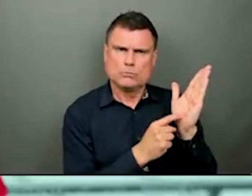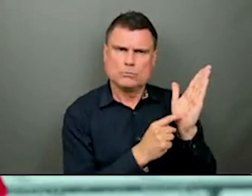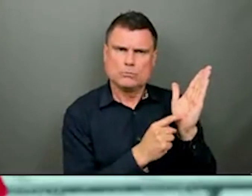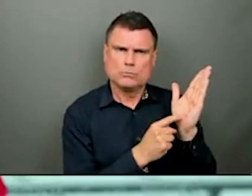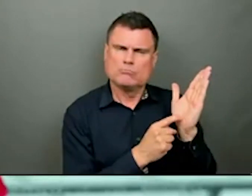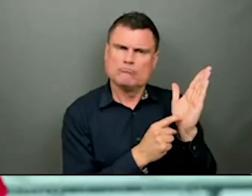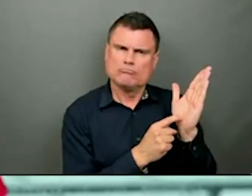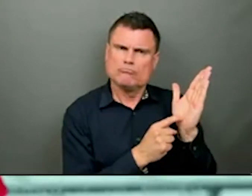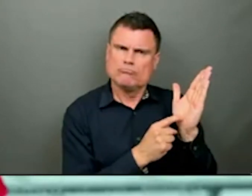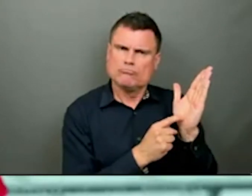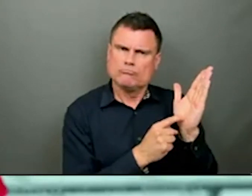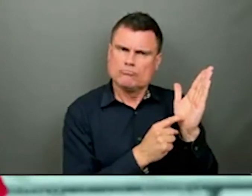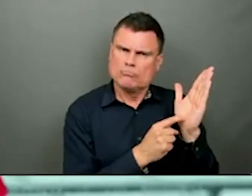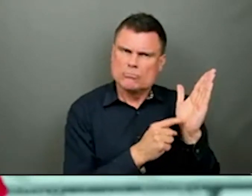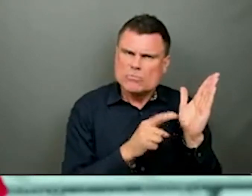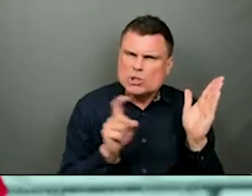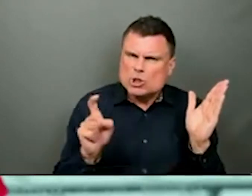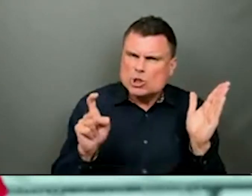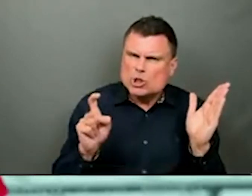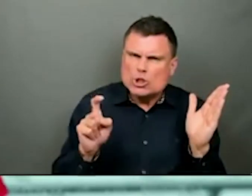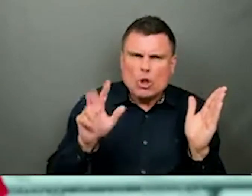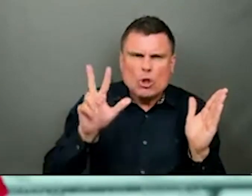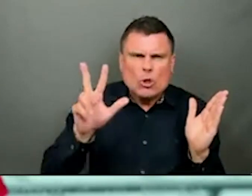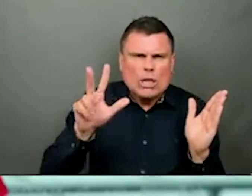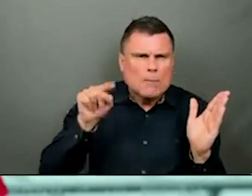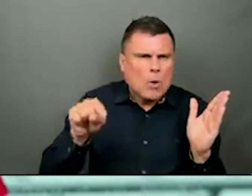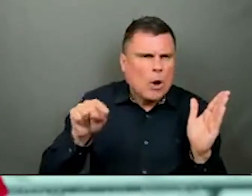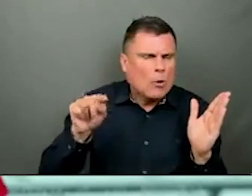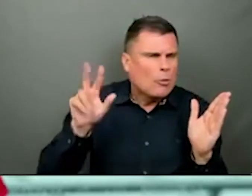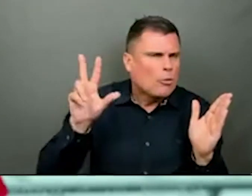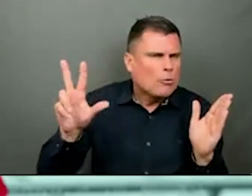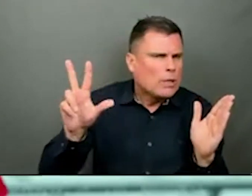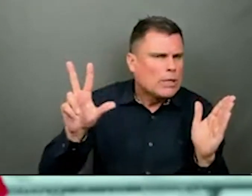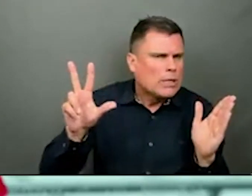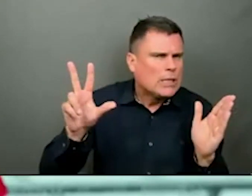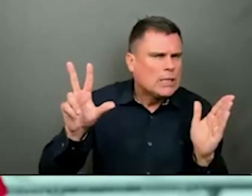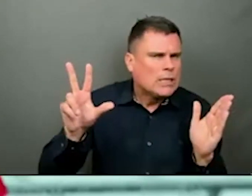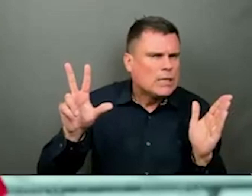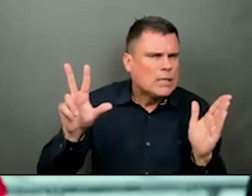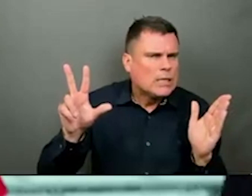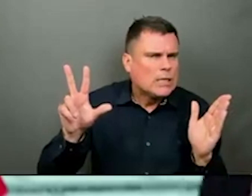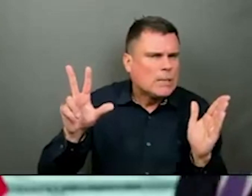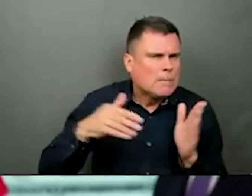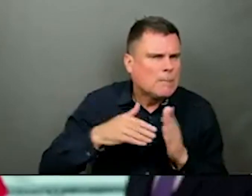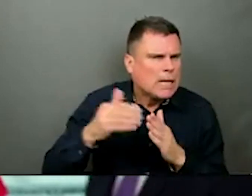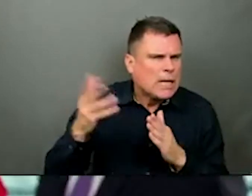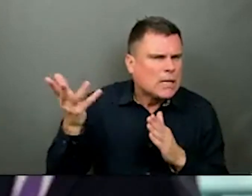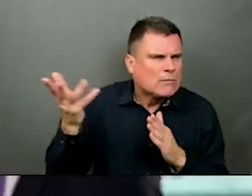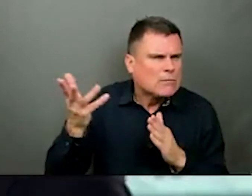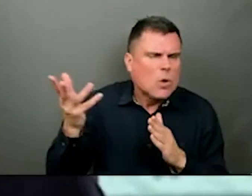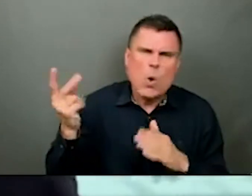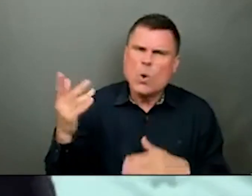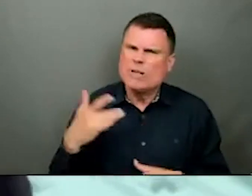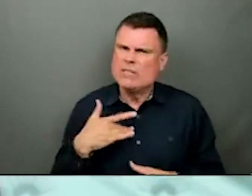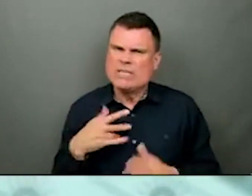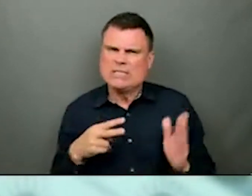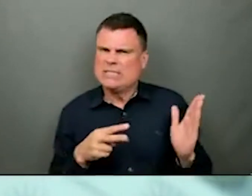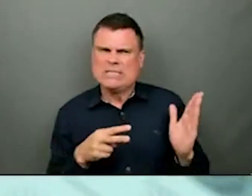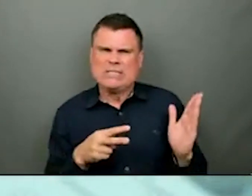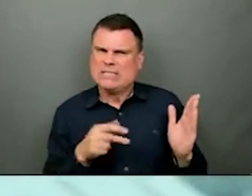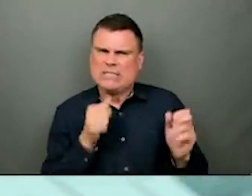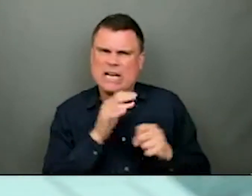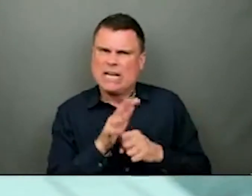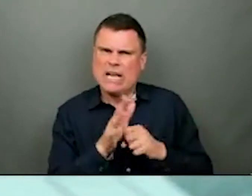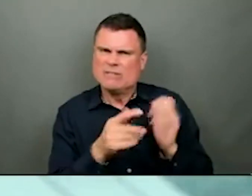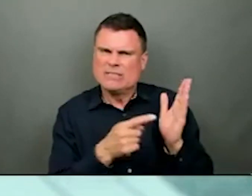that number so far? Is it lower than we were hoping? Is it concerning? And is it raising